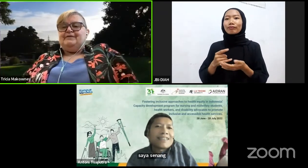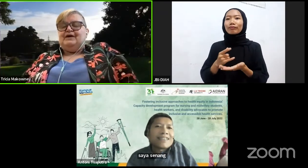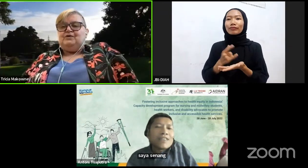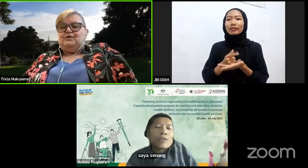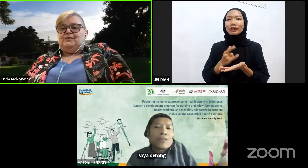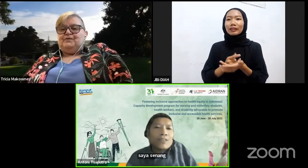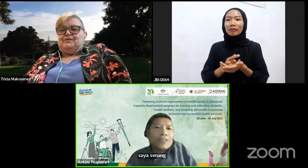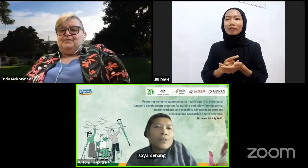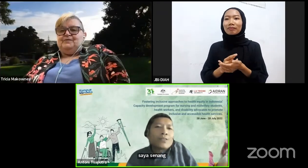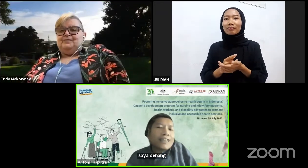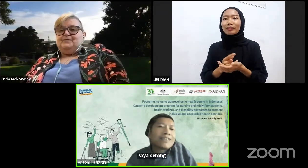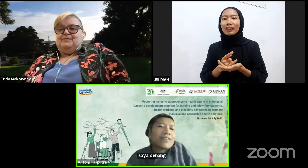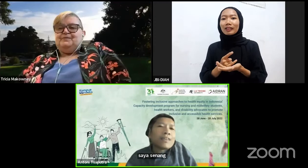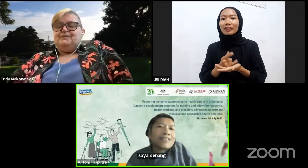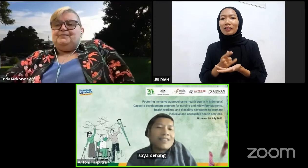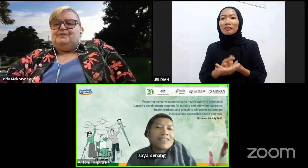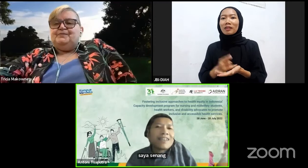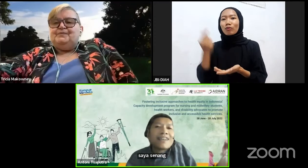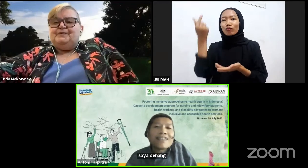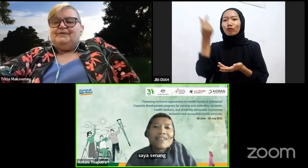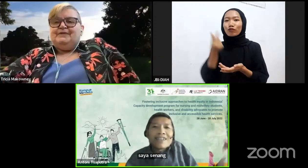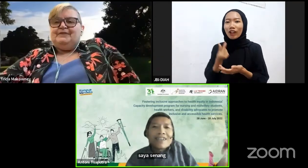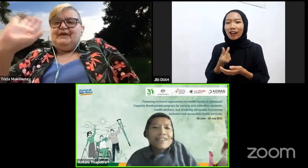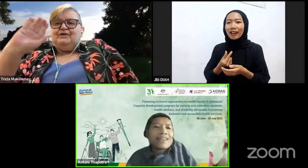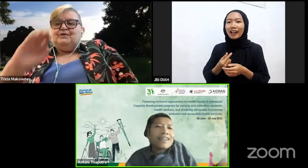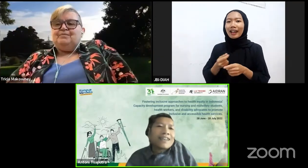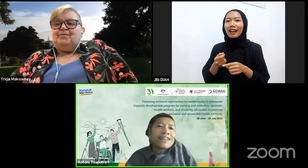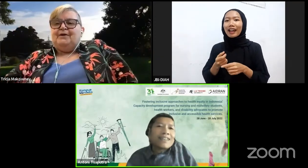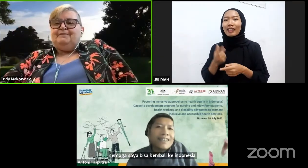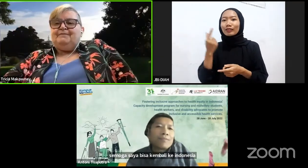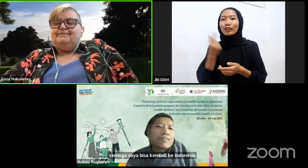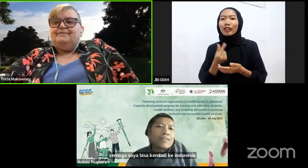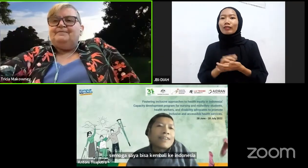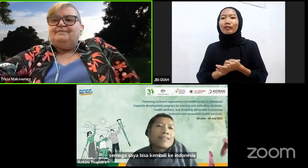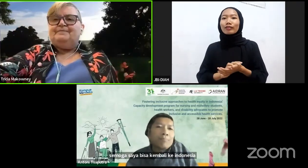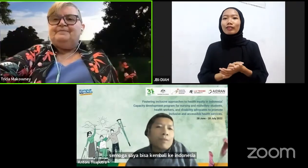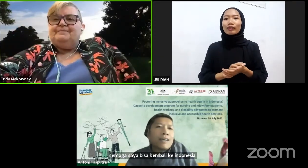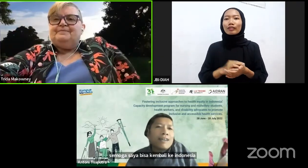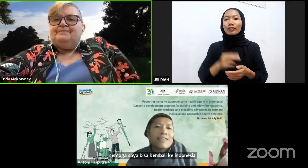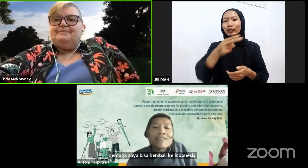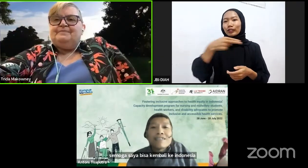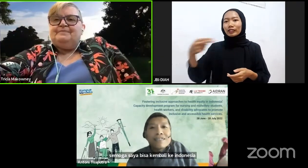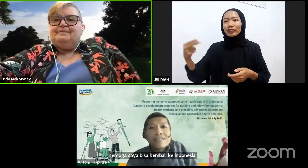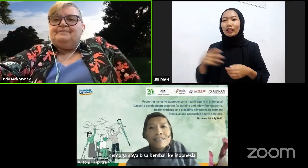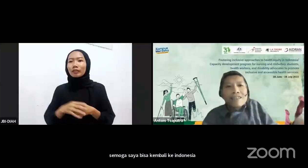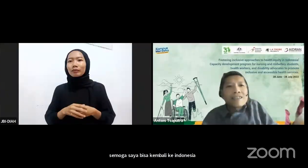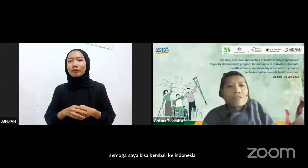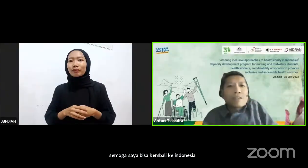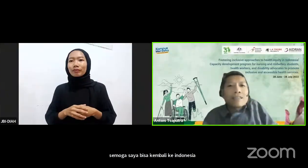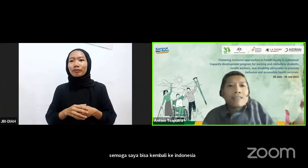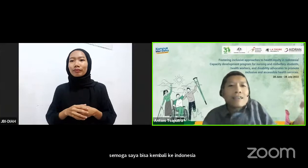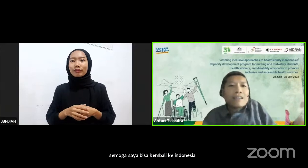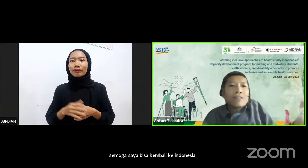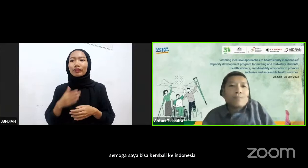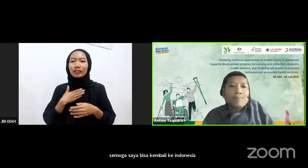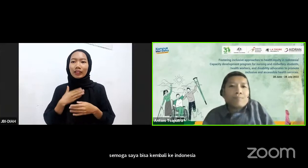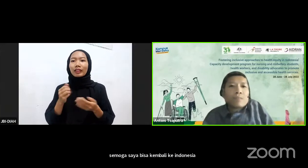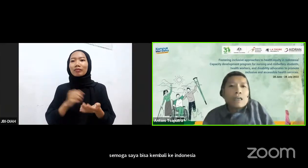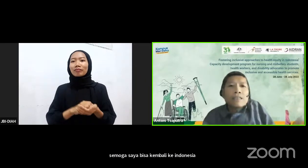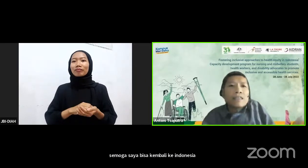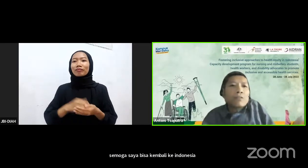background. Thank you. Oh, cool. Thanks so much, Sirisha. Thank you. Bye-bye. Yeah. Bye-bye. All right.